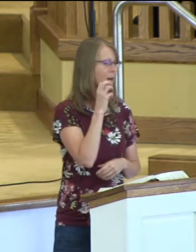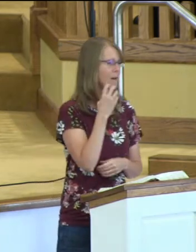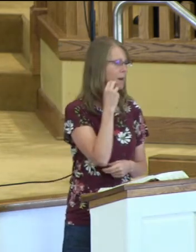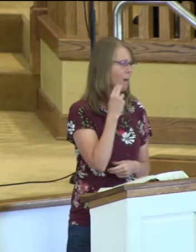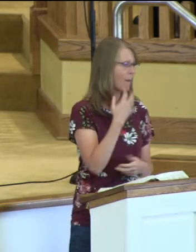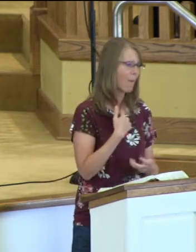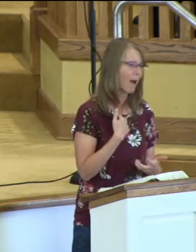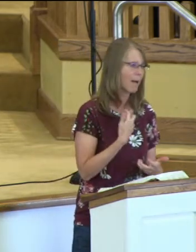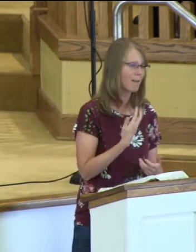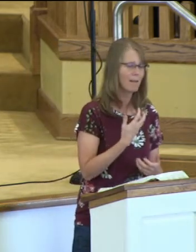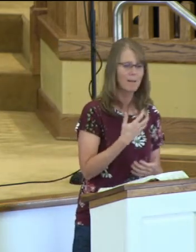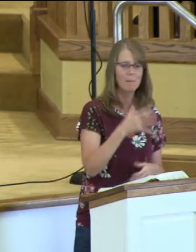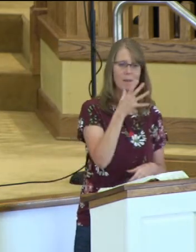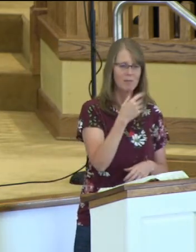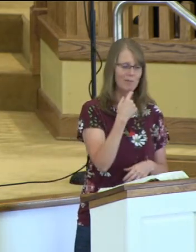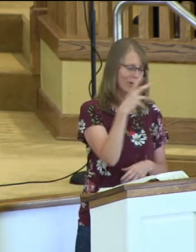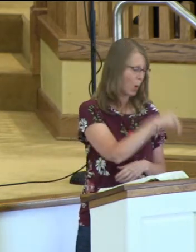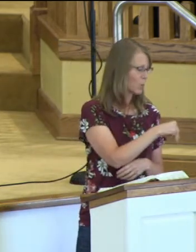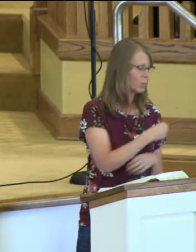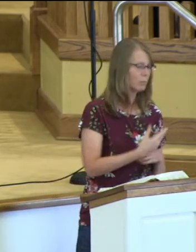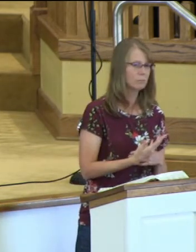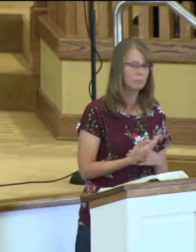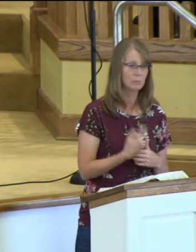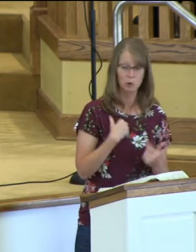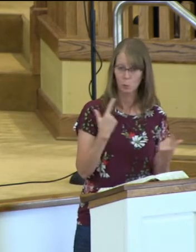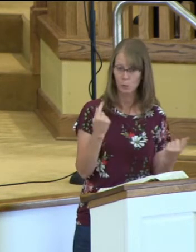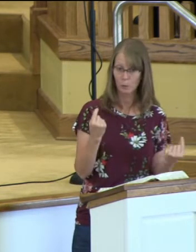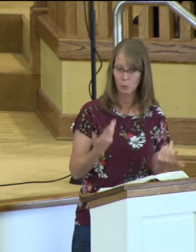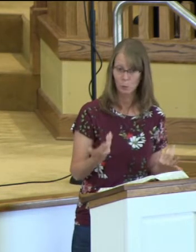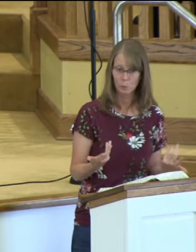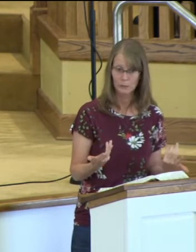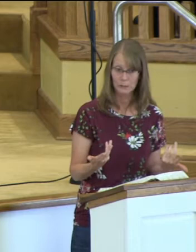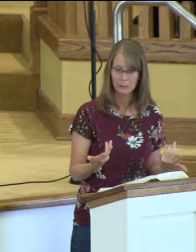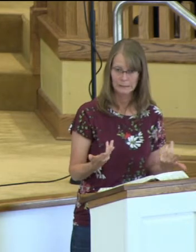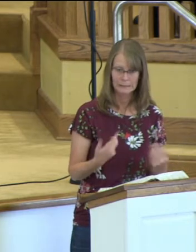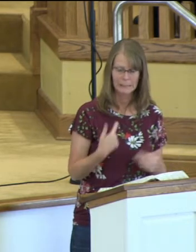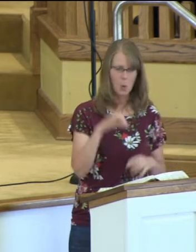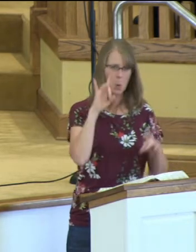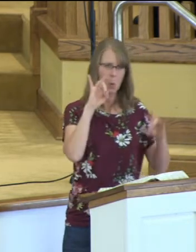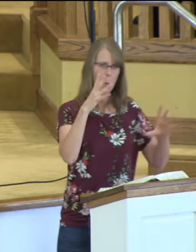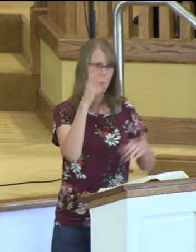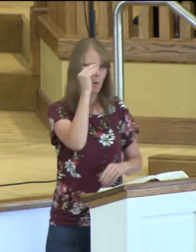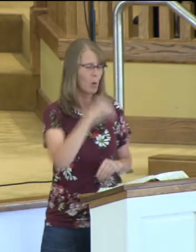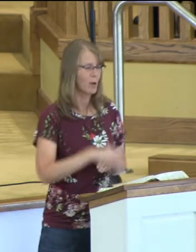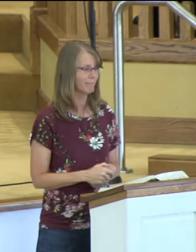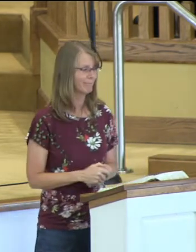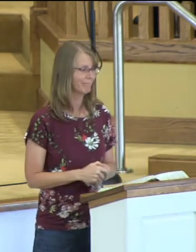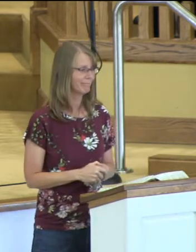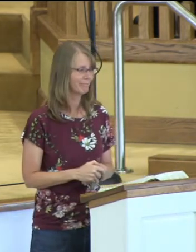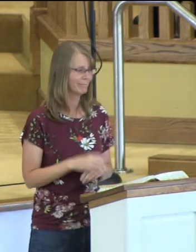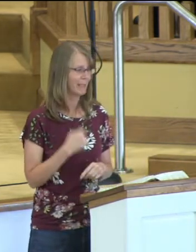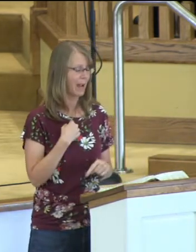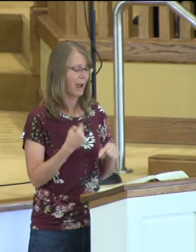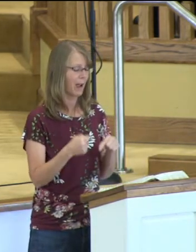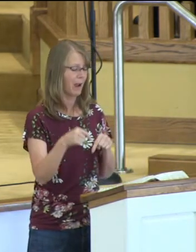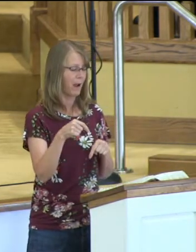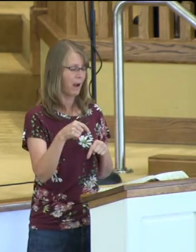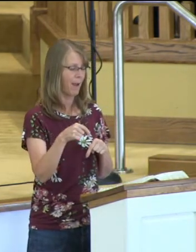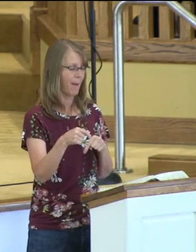And my mom said no. So what did you do? I was a terrible boy. I backed up to